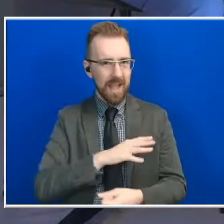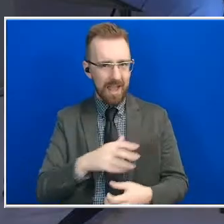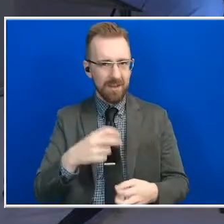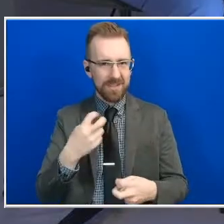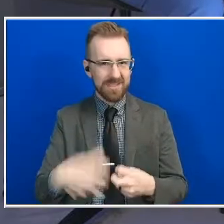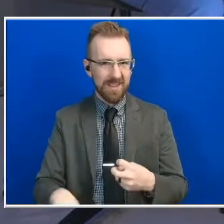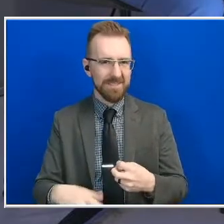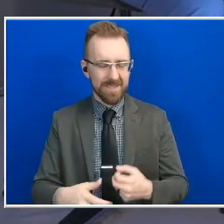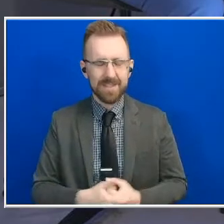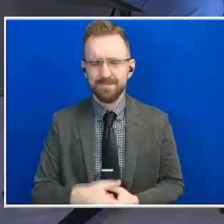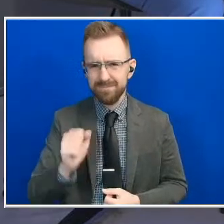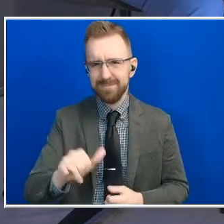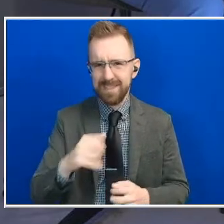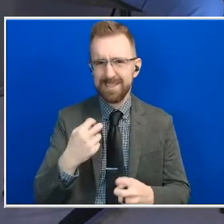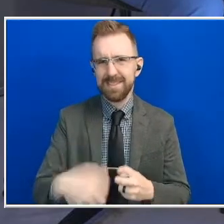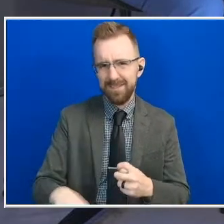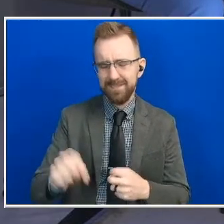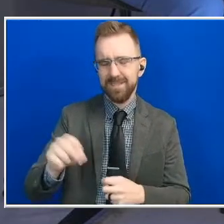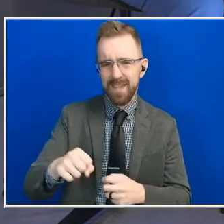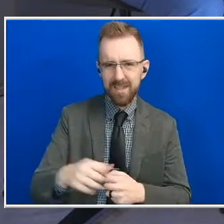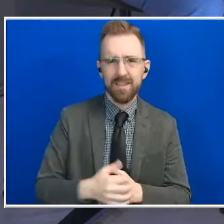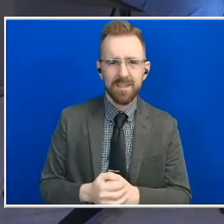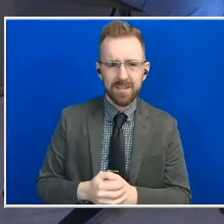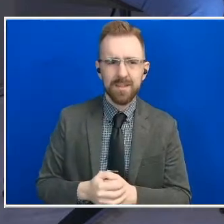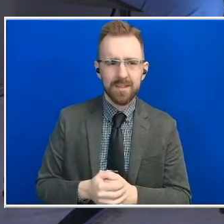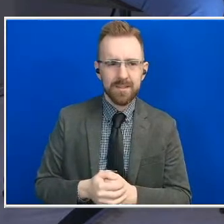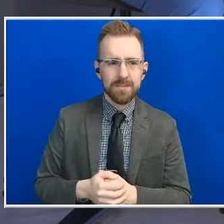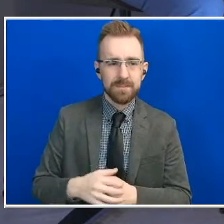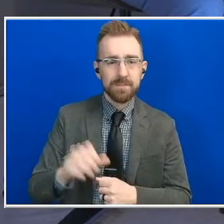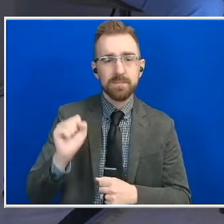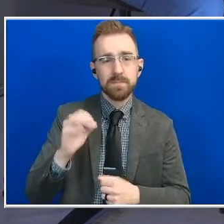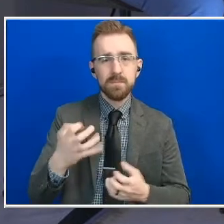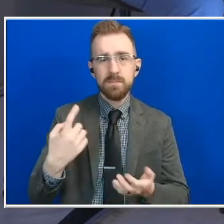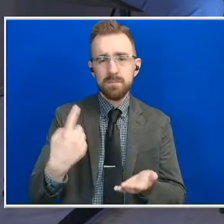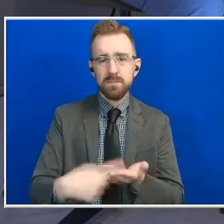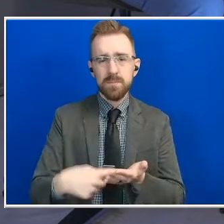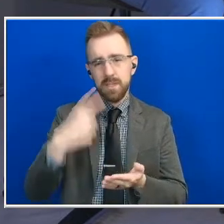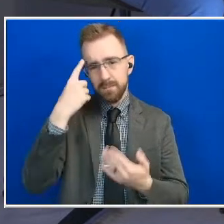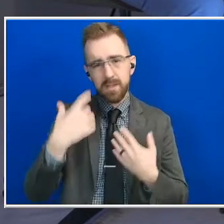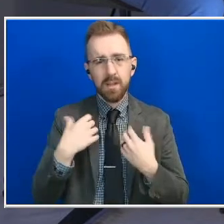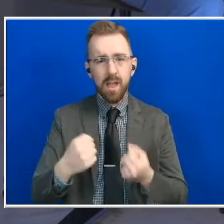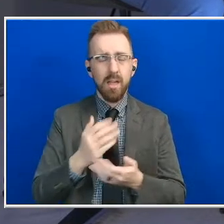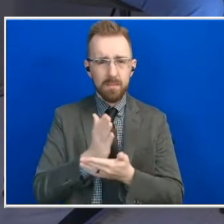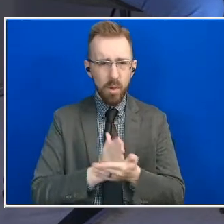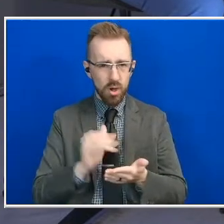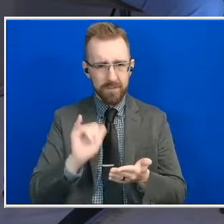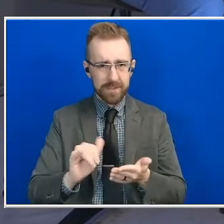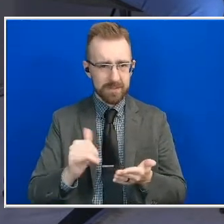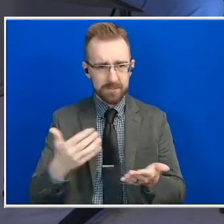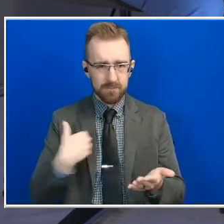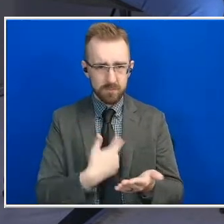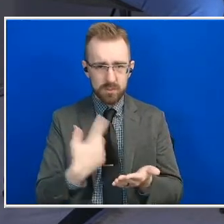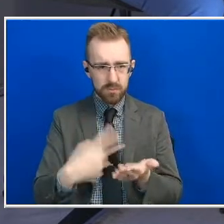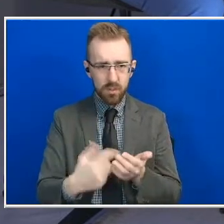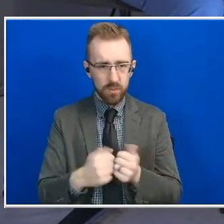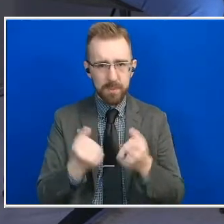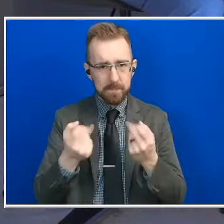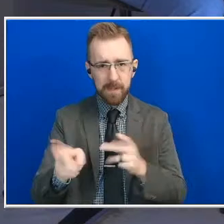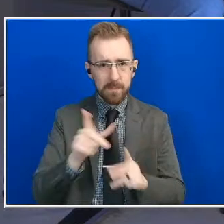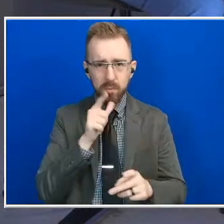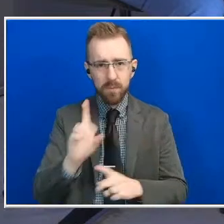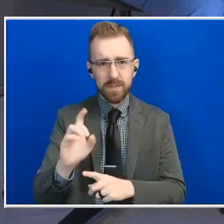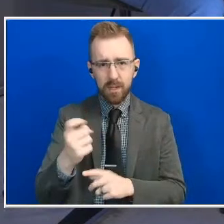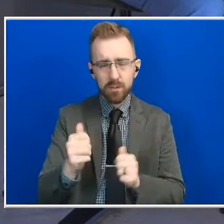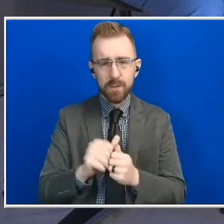tough. That's tough. So I want to talk about the mental health aspect of this. Yeah. We talked to many folks who have been diagnosed with cancer or living